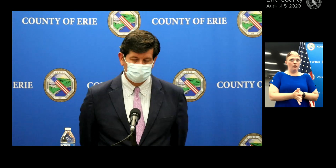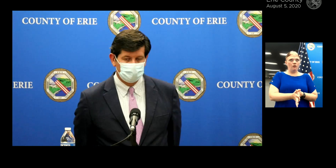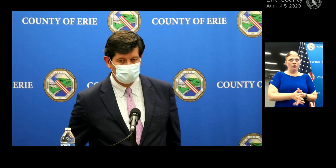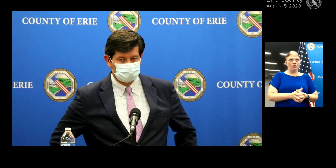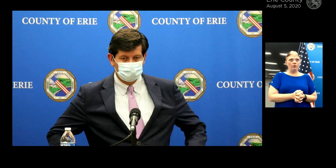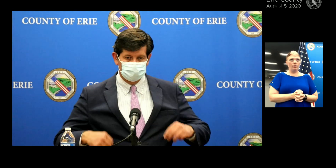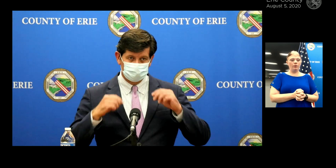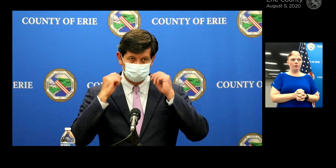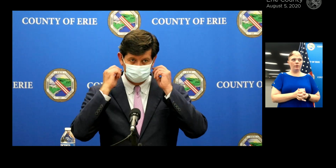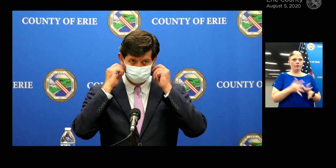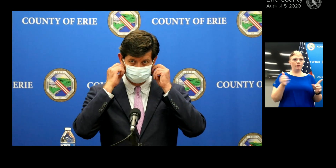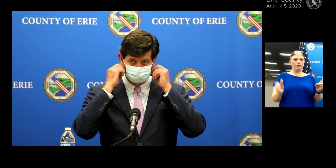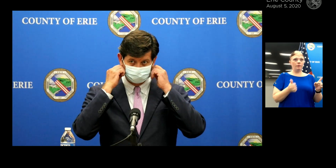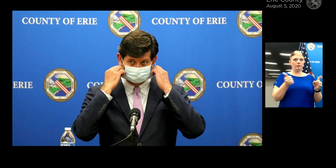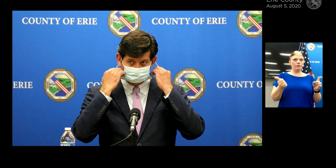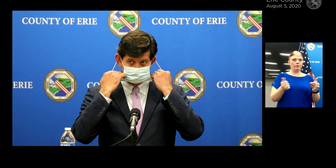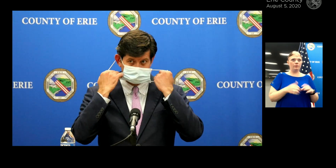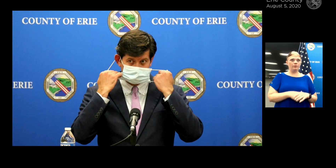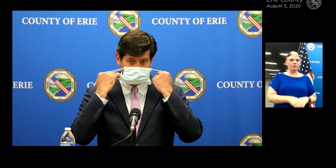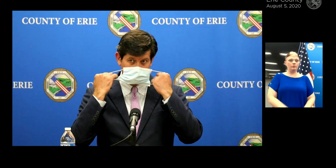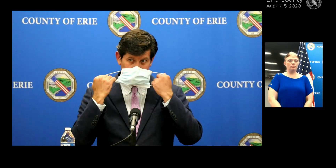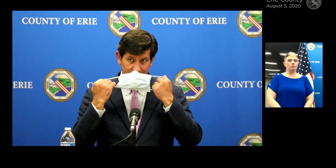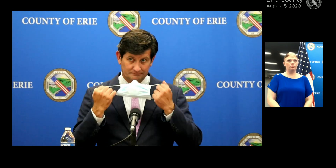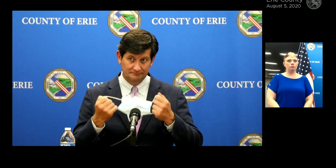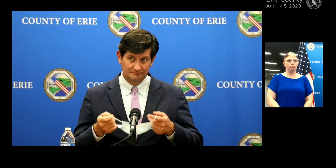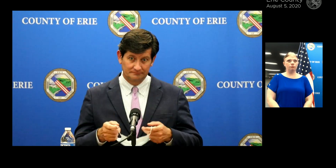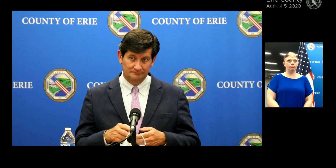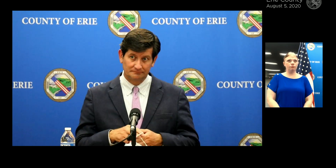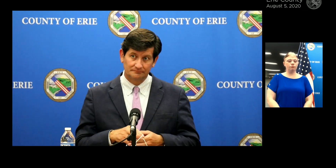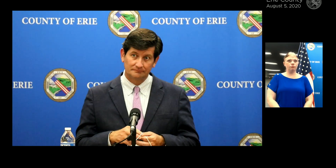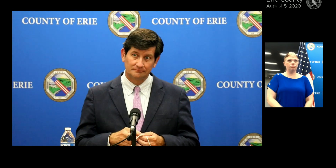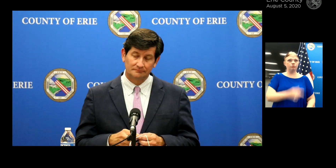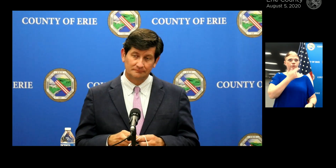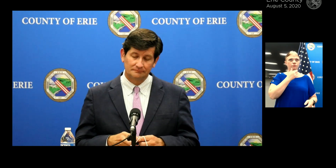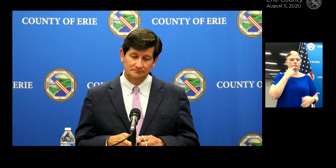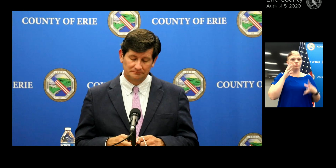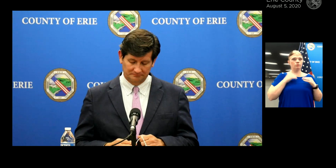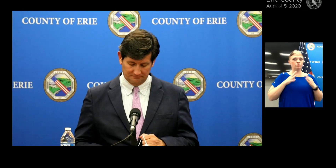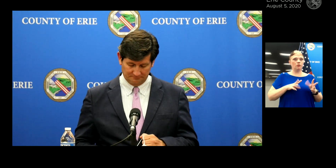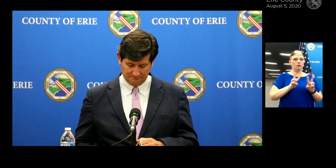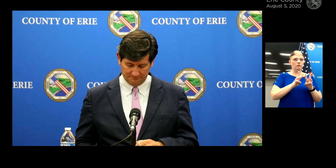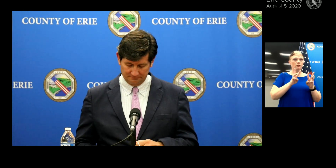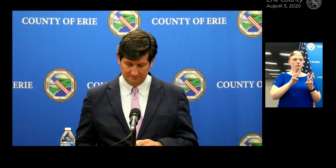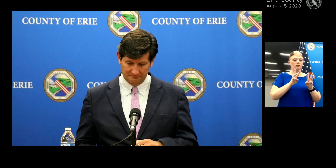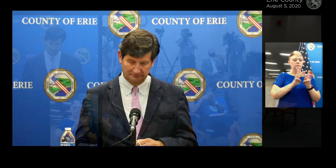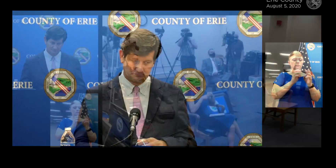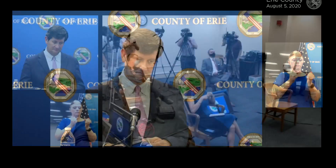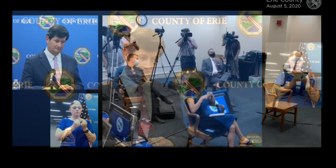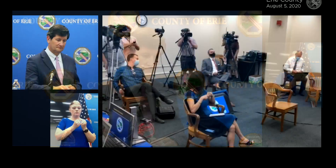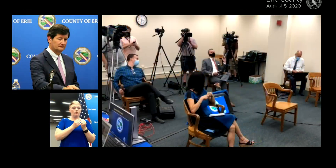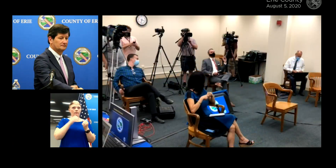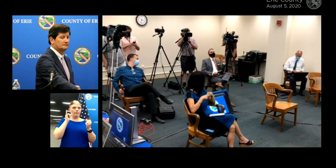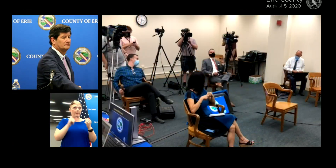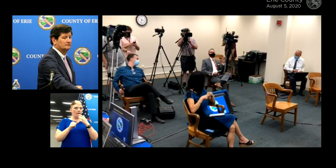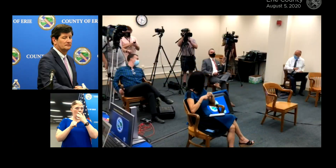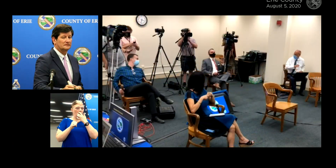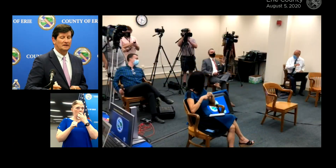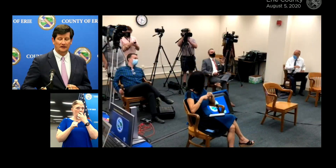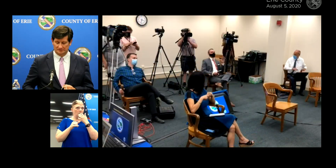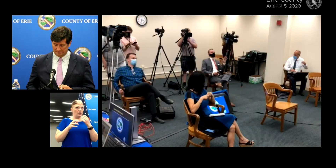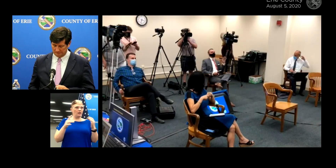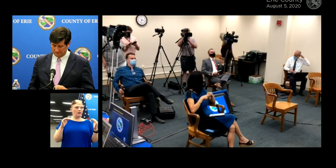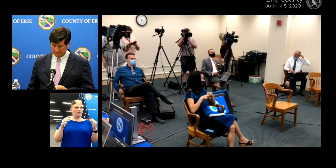Are there any other questions? What about the restaurant owner workshop? Is that being capped at all? I know you want